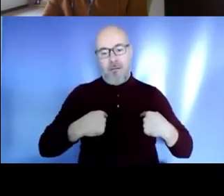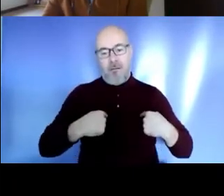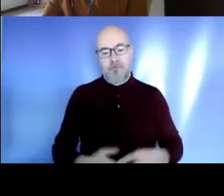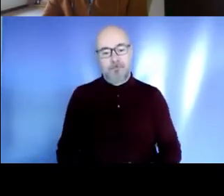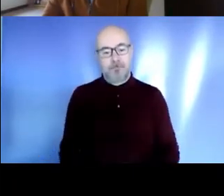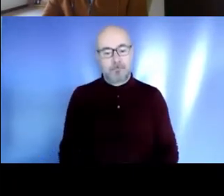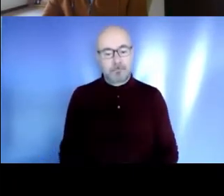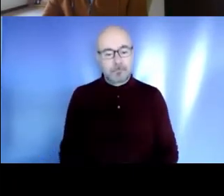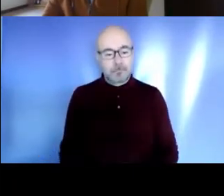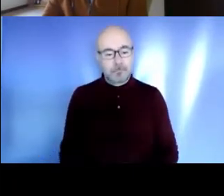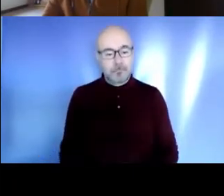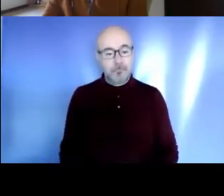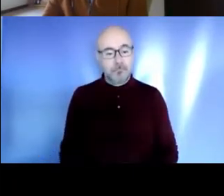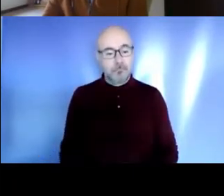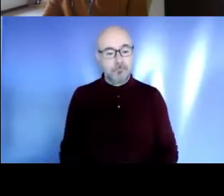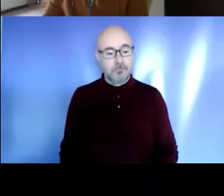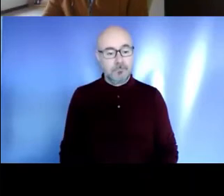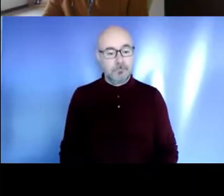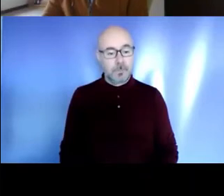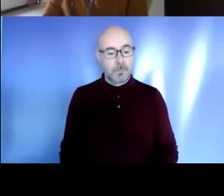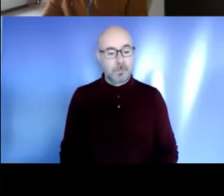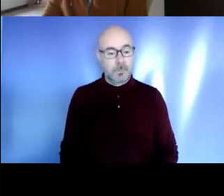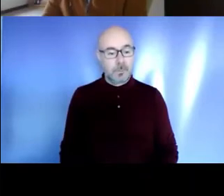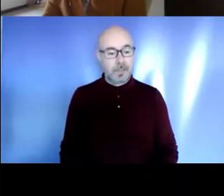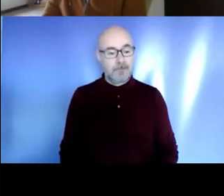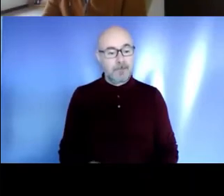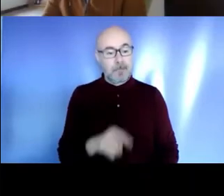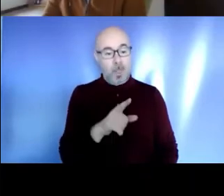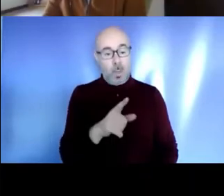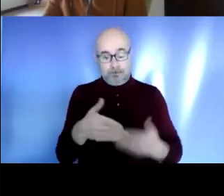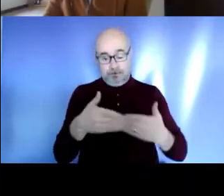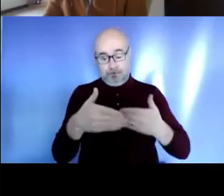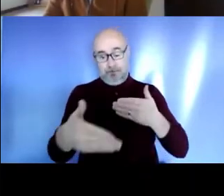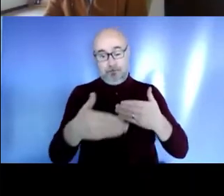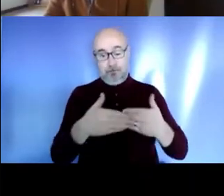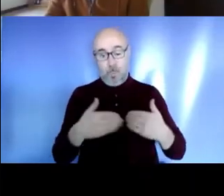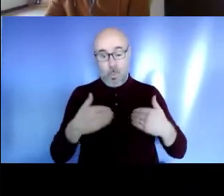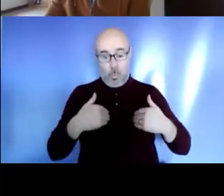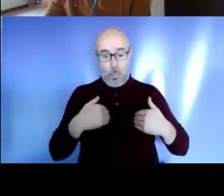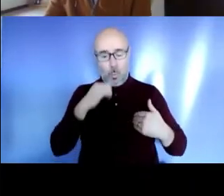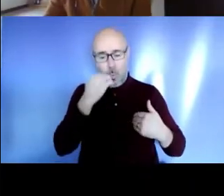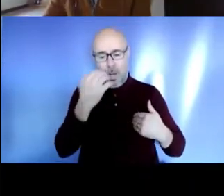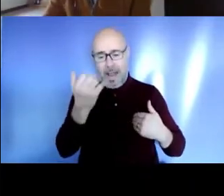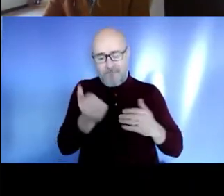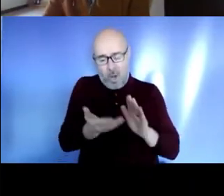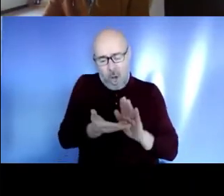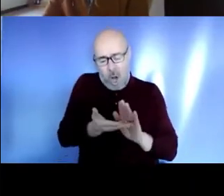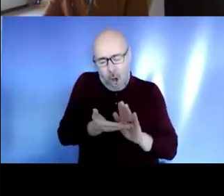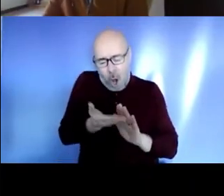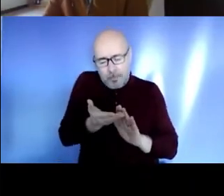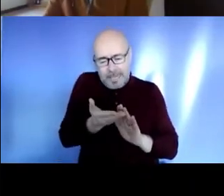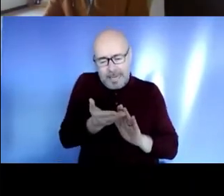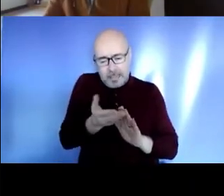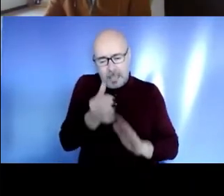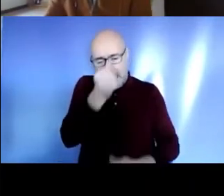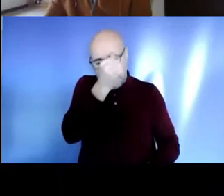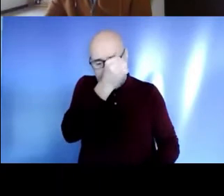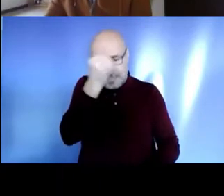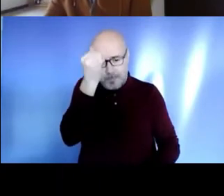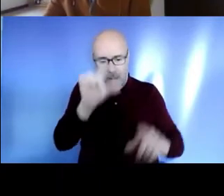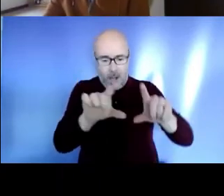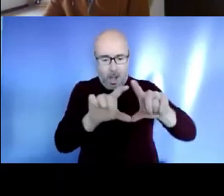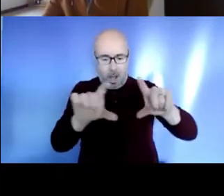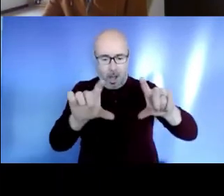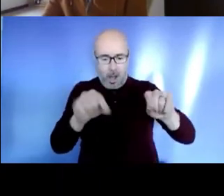to conclude now, soon Scotland will have the most up-to-date and secure smart cards delivering concessionary